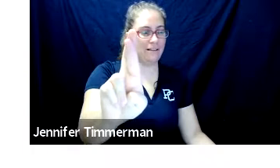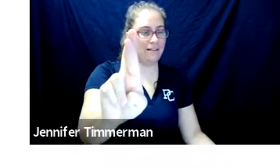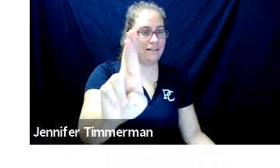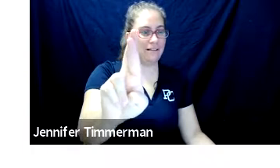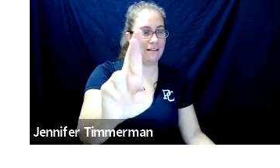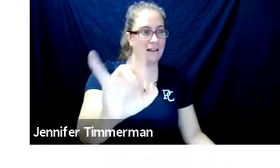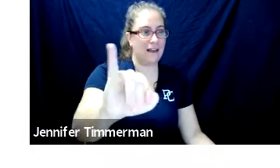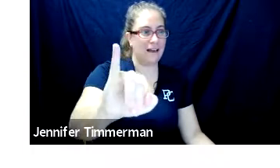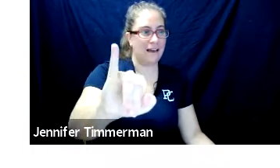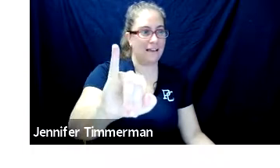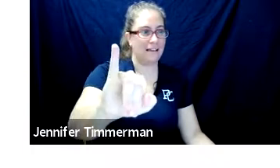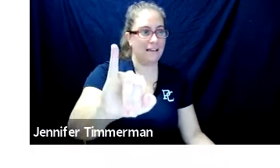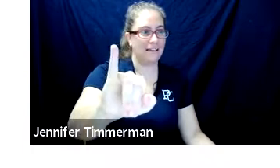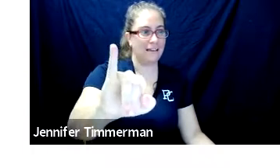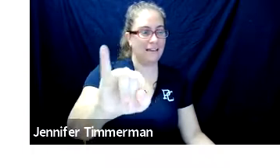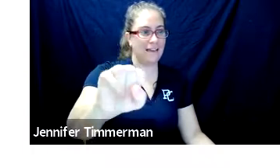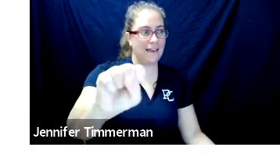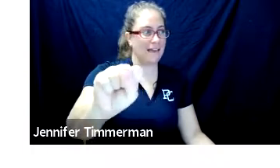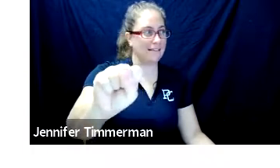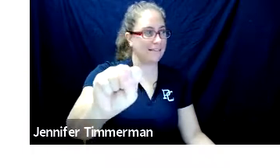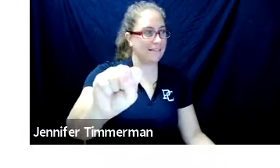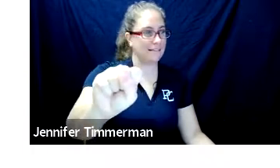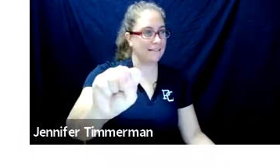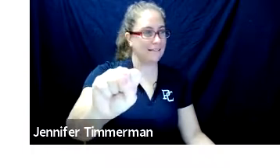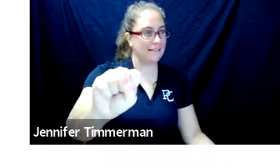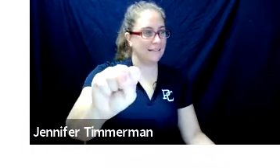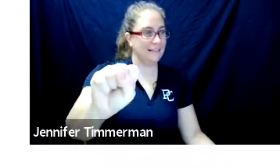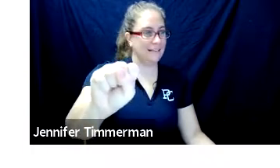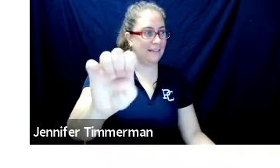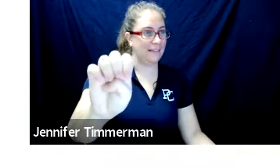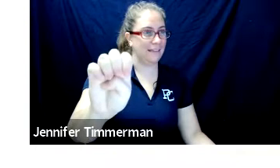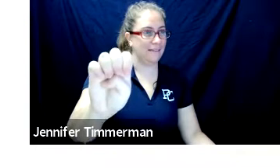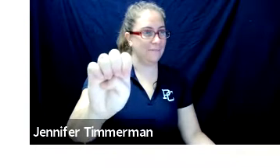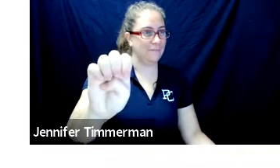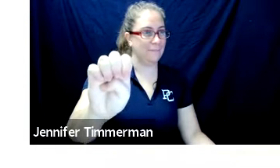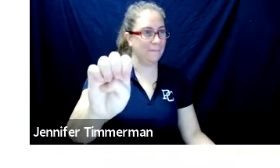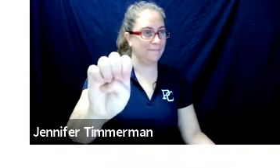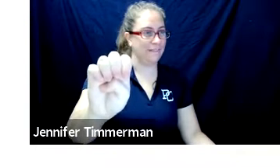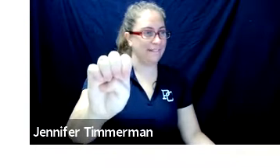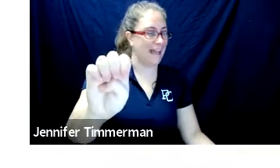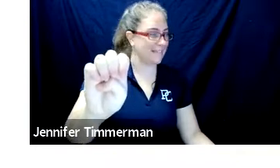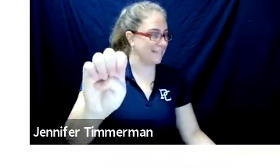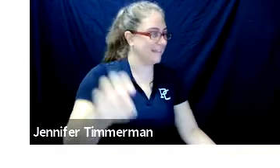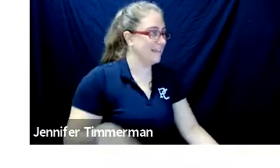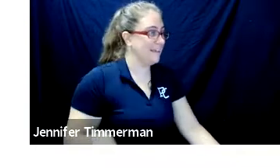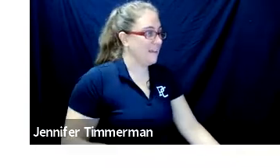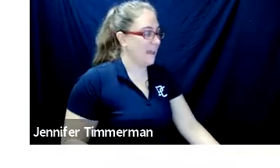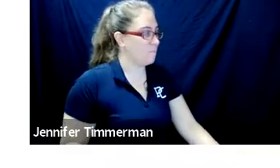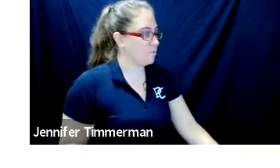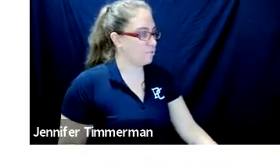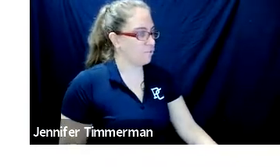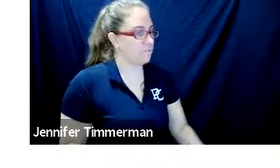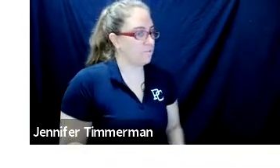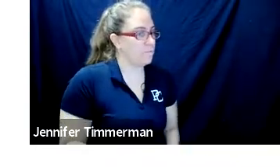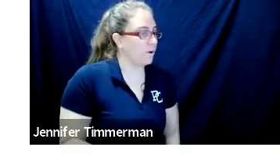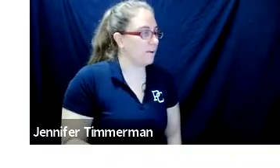R I S E. Fantastic. And